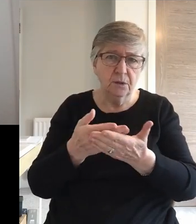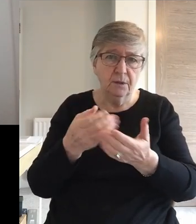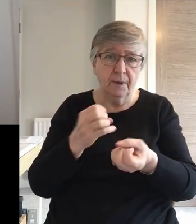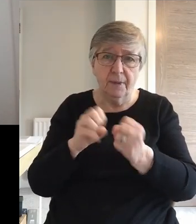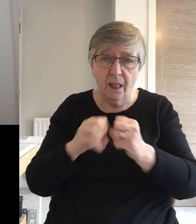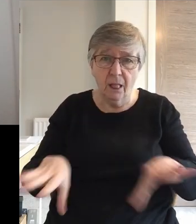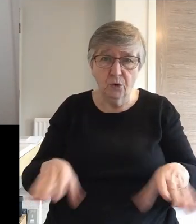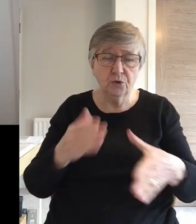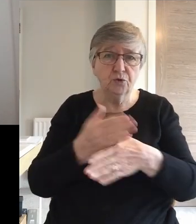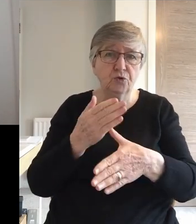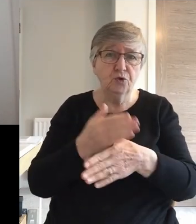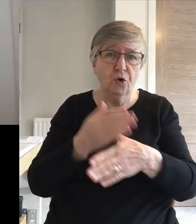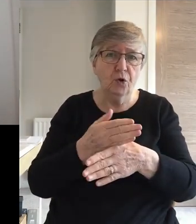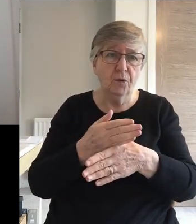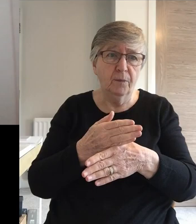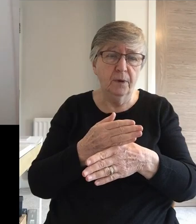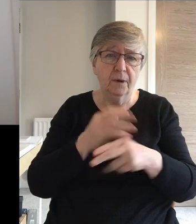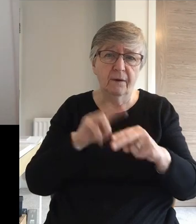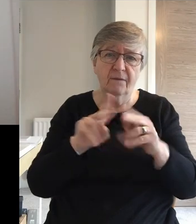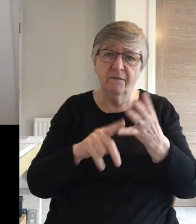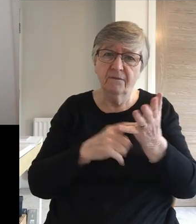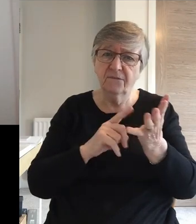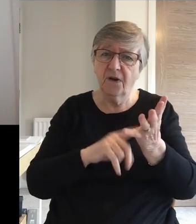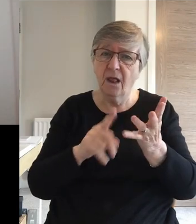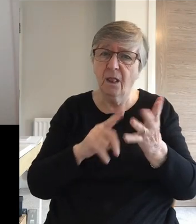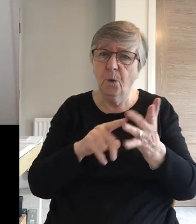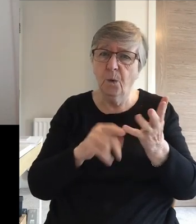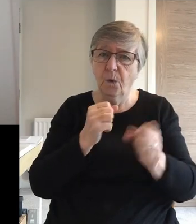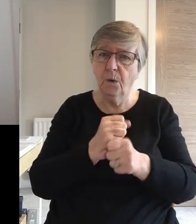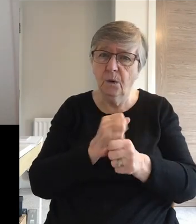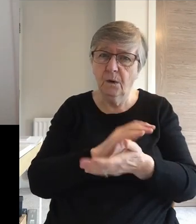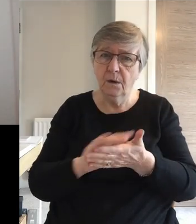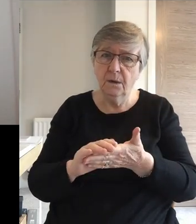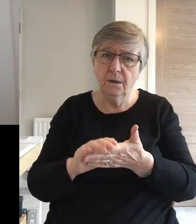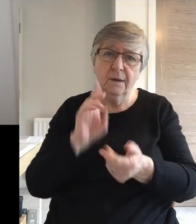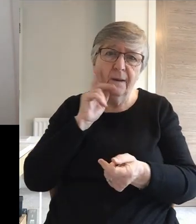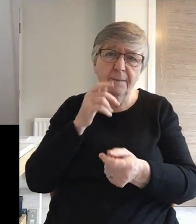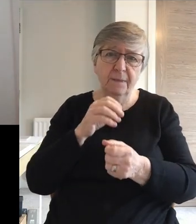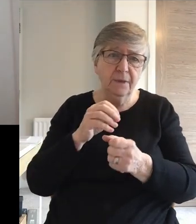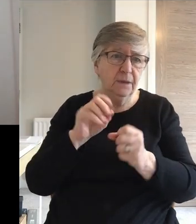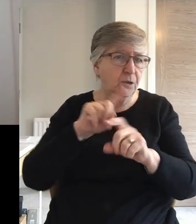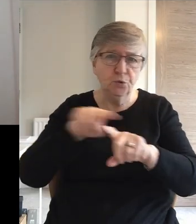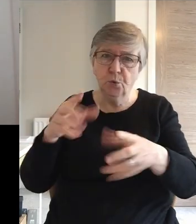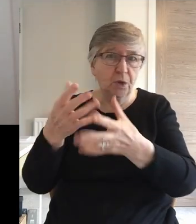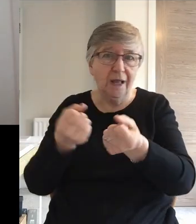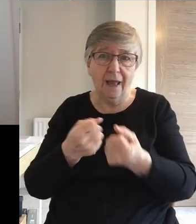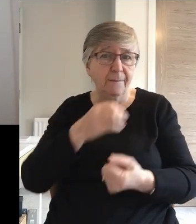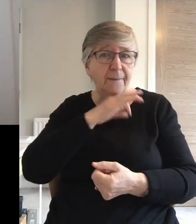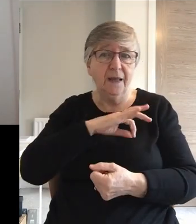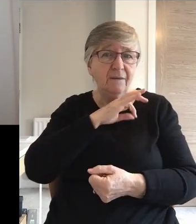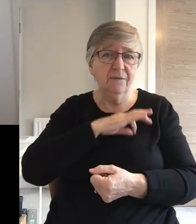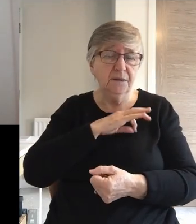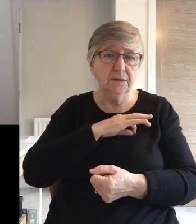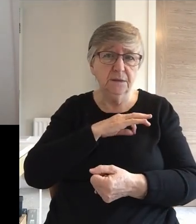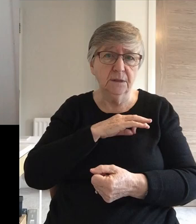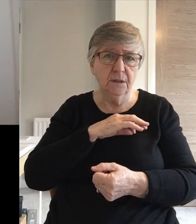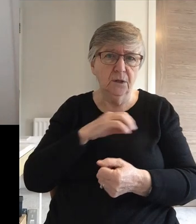furlough, and those who slip through the various benefit nets and struggle to see their way